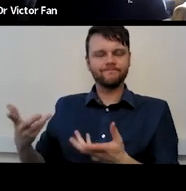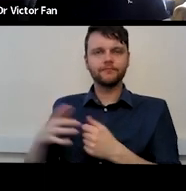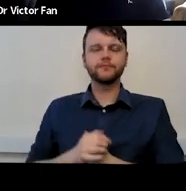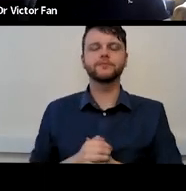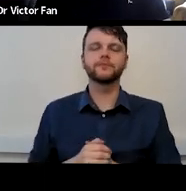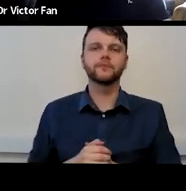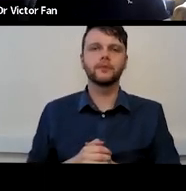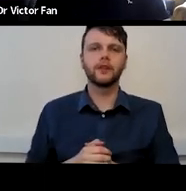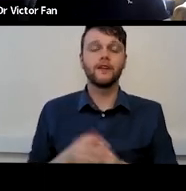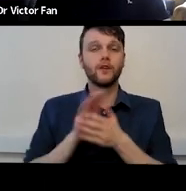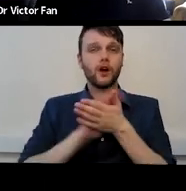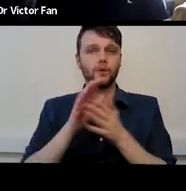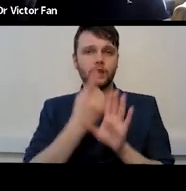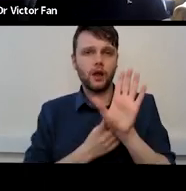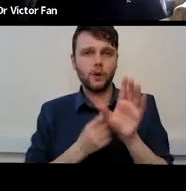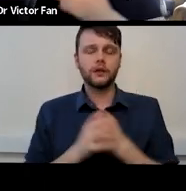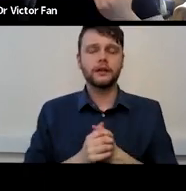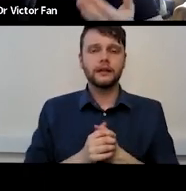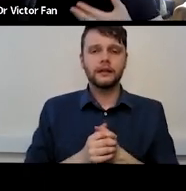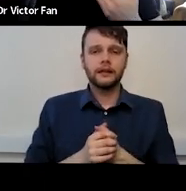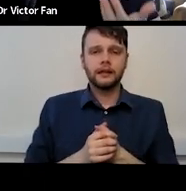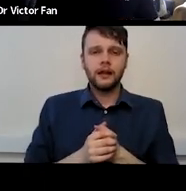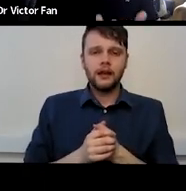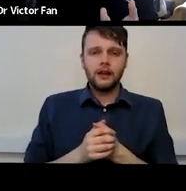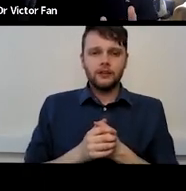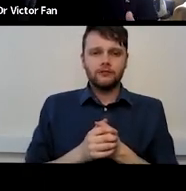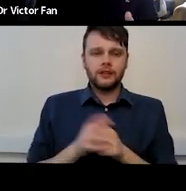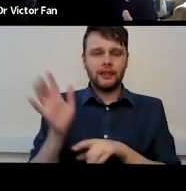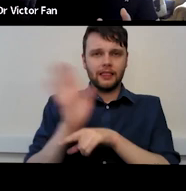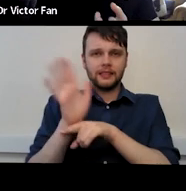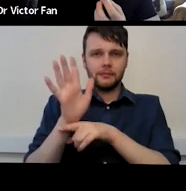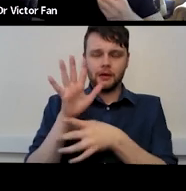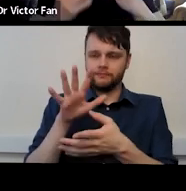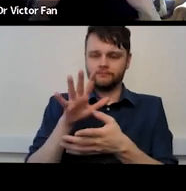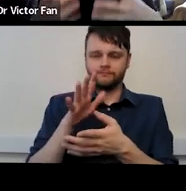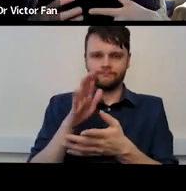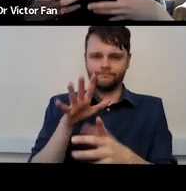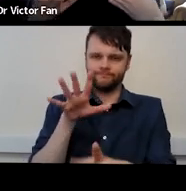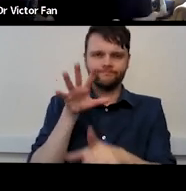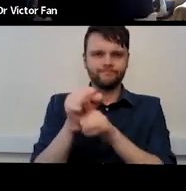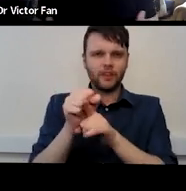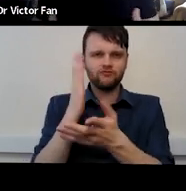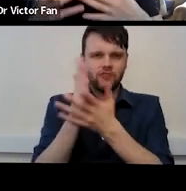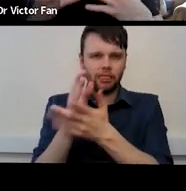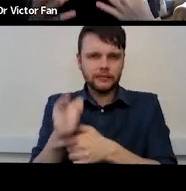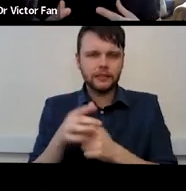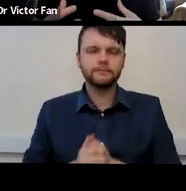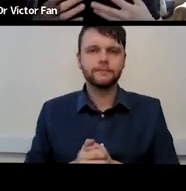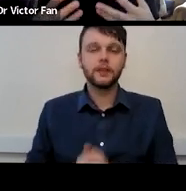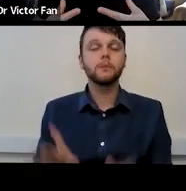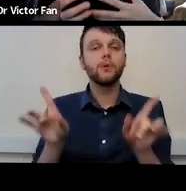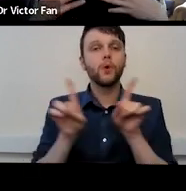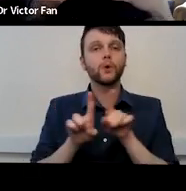for Hou Yao, very much like Gu Kenfu, the cinema captures reality. But beyond that, the